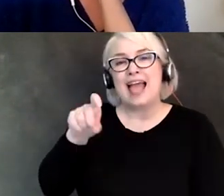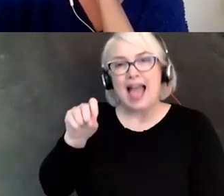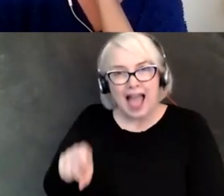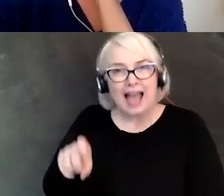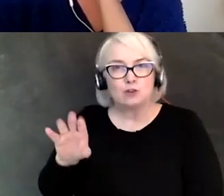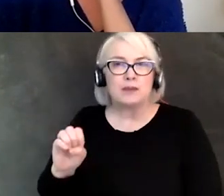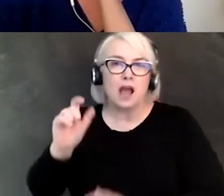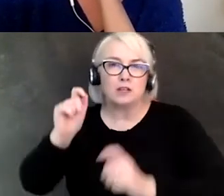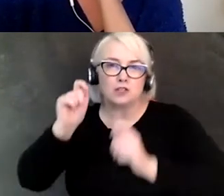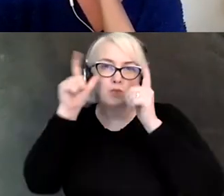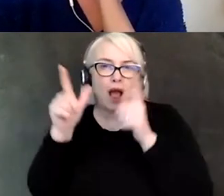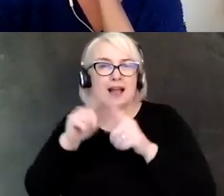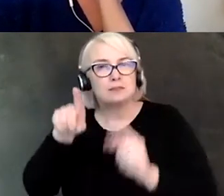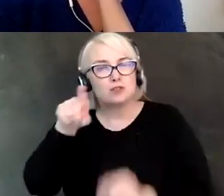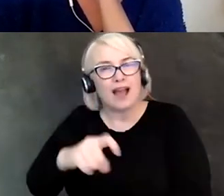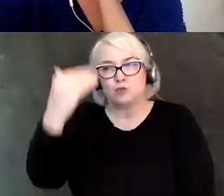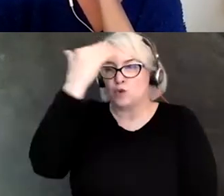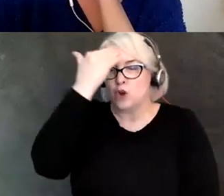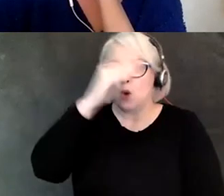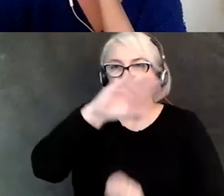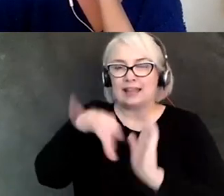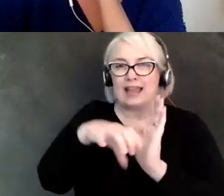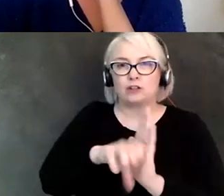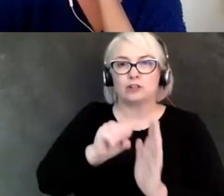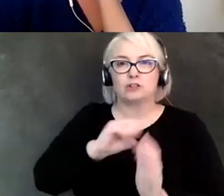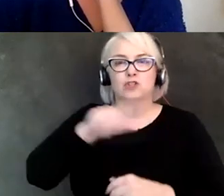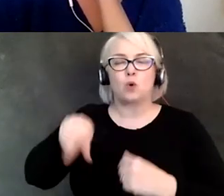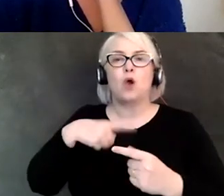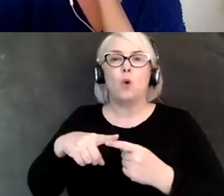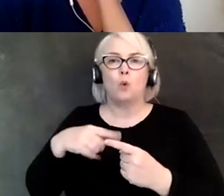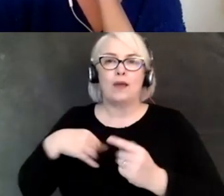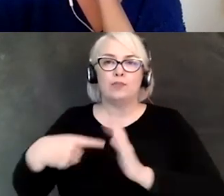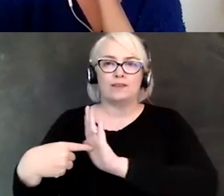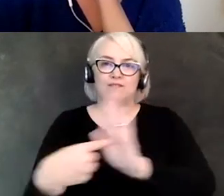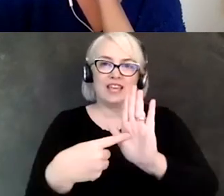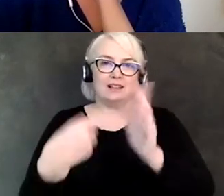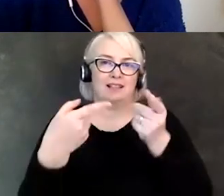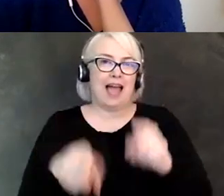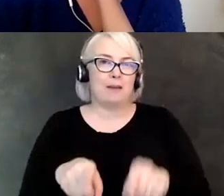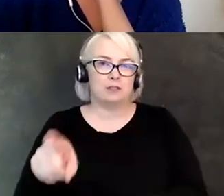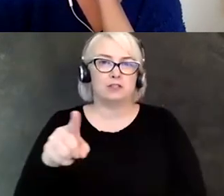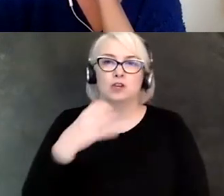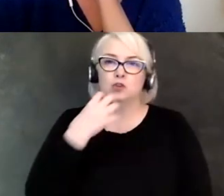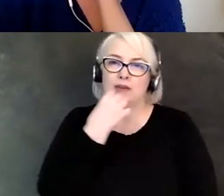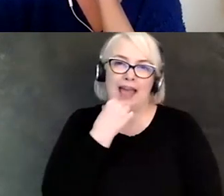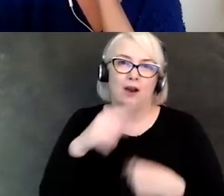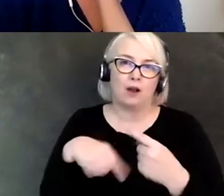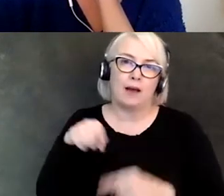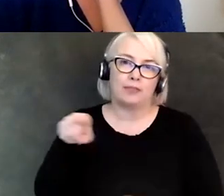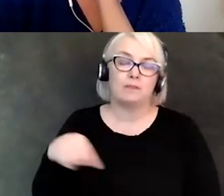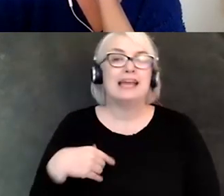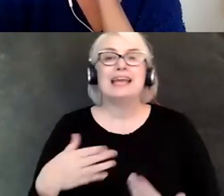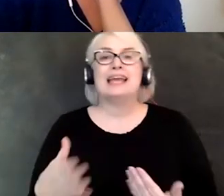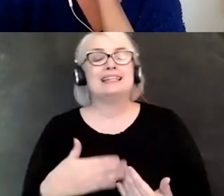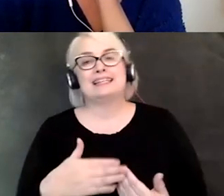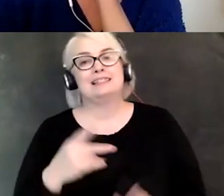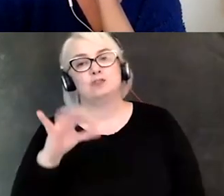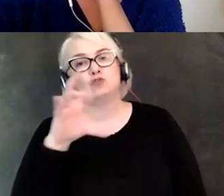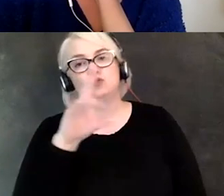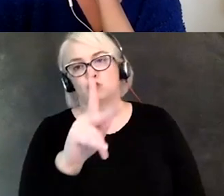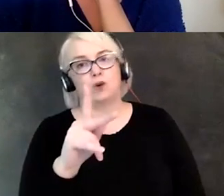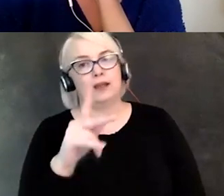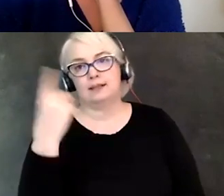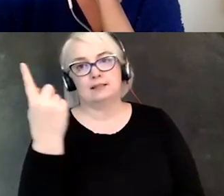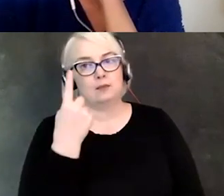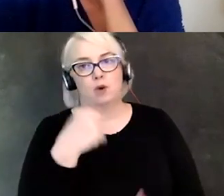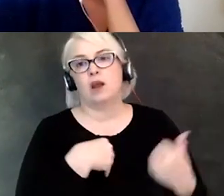character so that when, so when the reveal happens, you care about them. So it's easy to trick somebody and go, hey, it was the guy in the bar in episode one. If